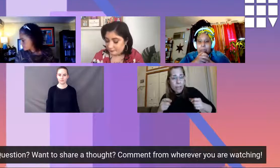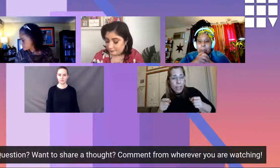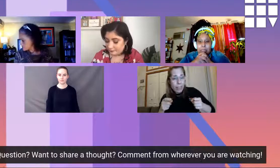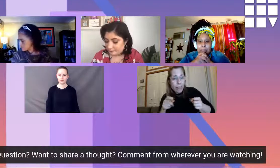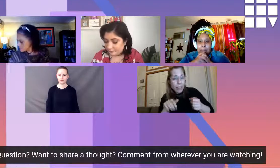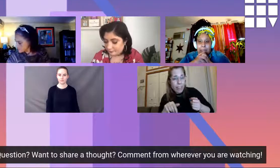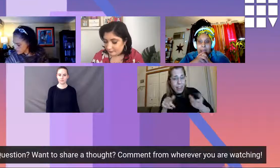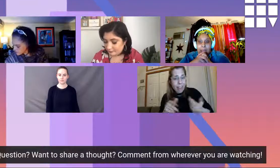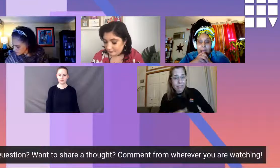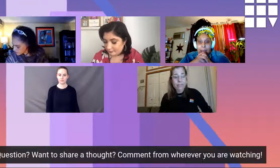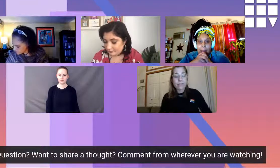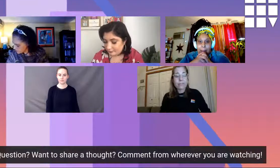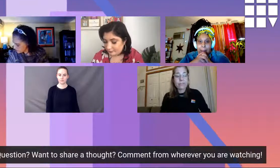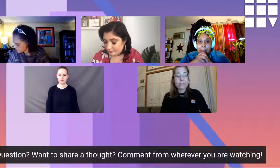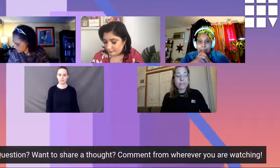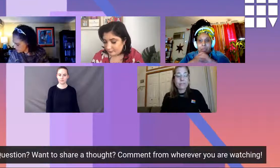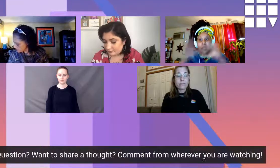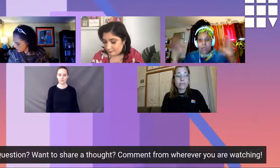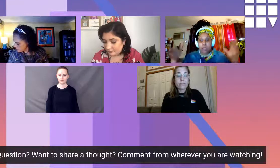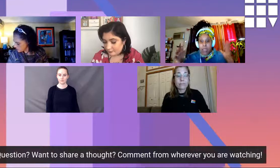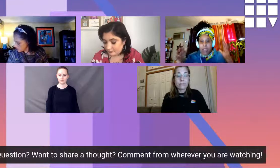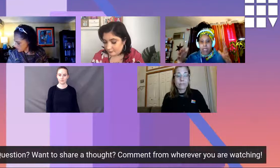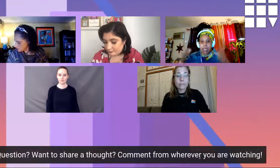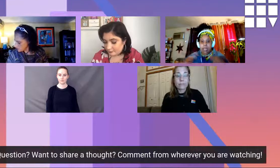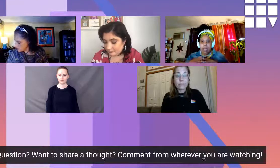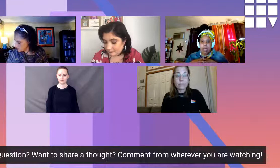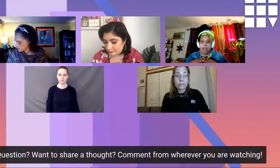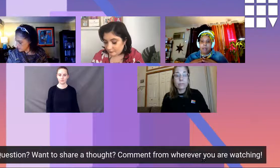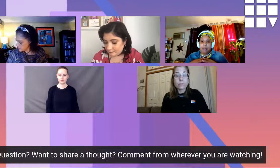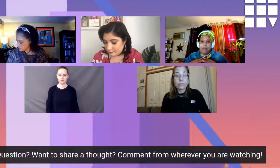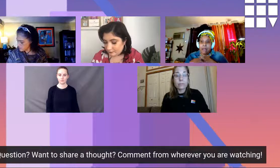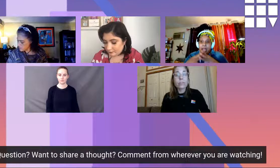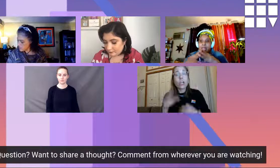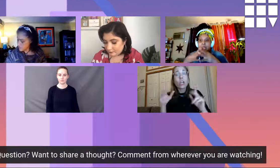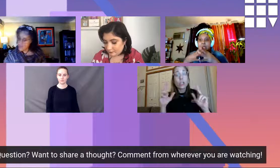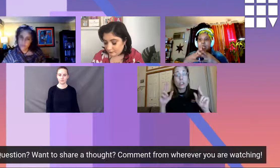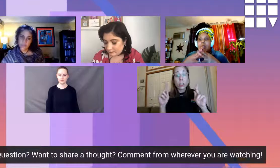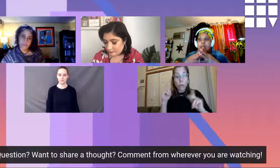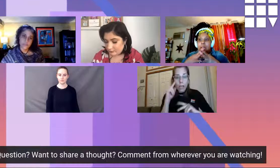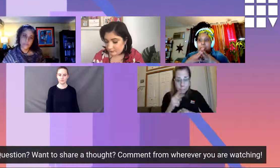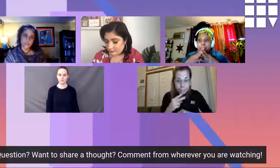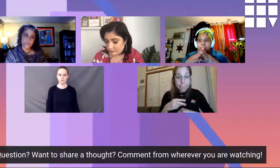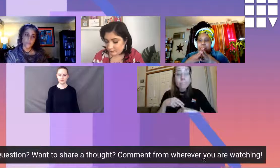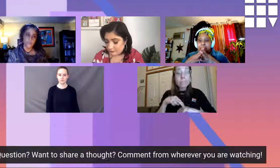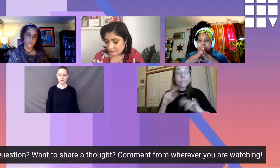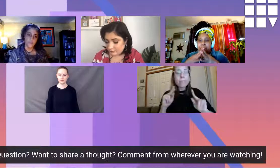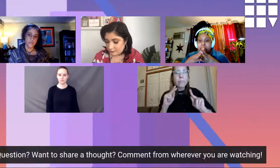So the pushback looks like not providing